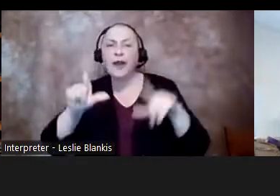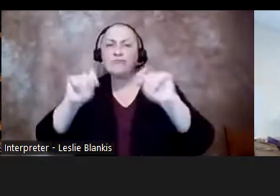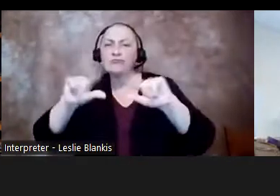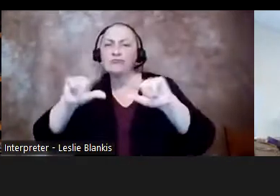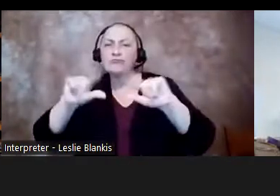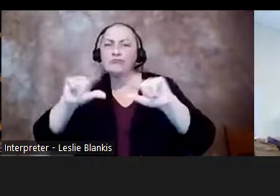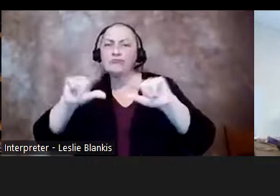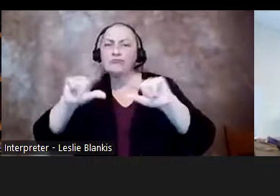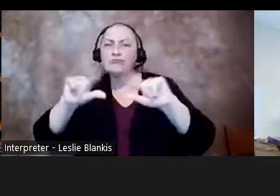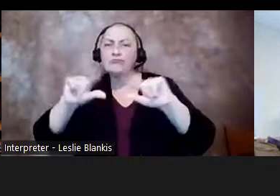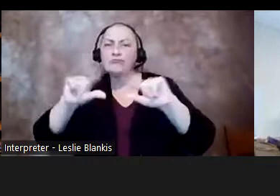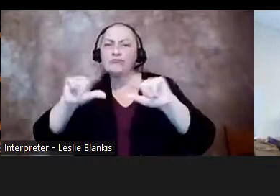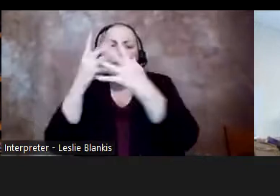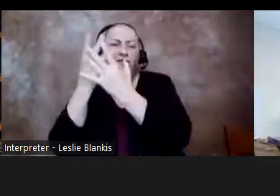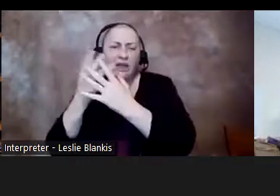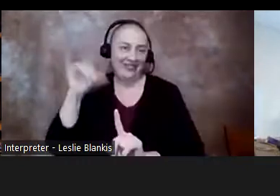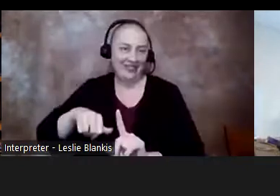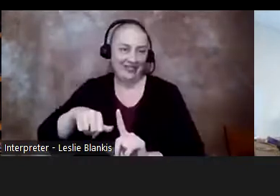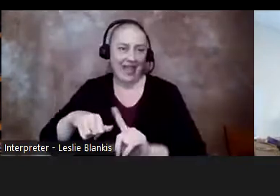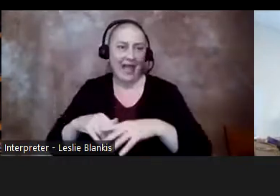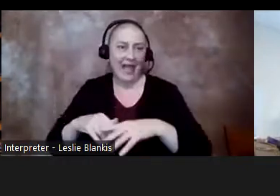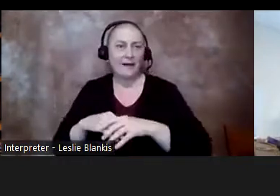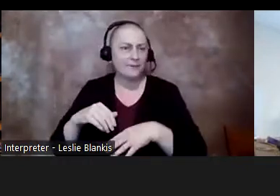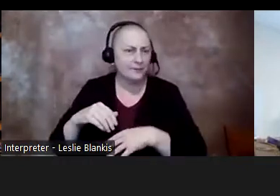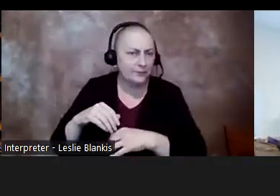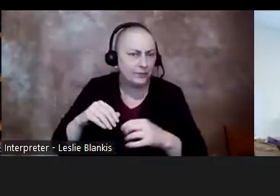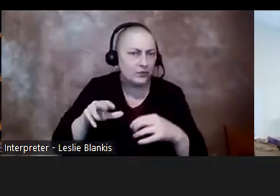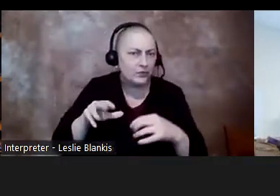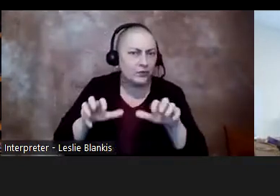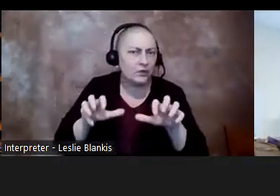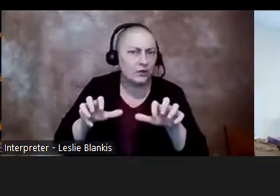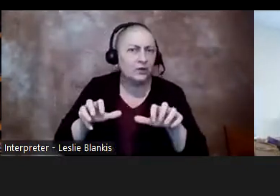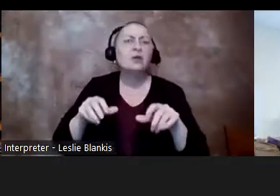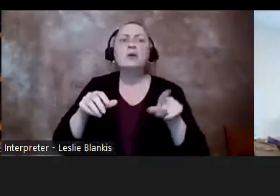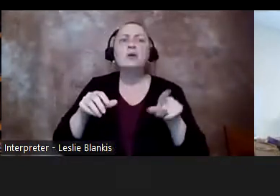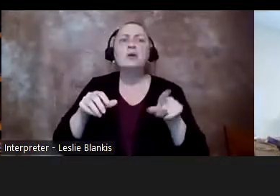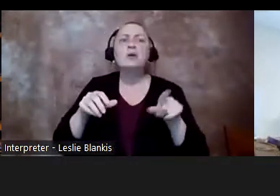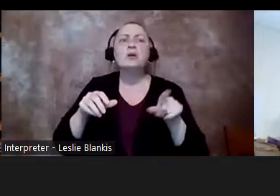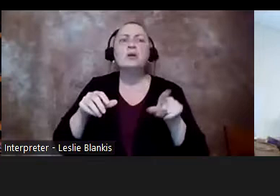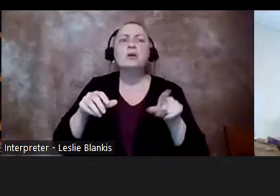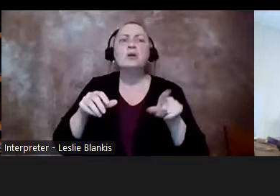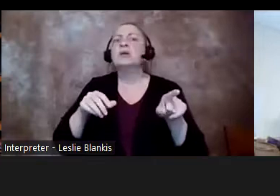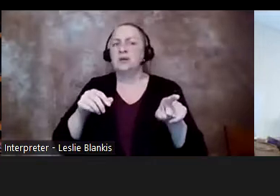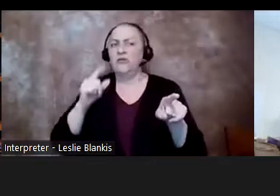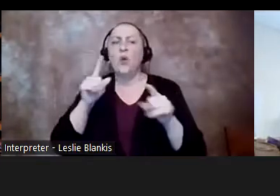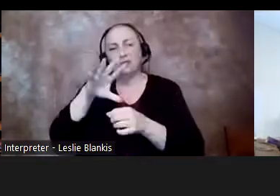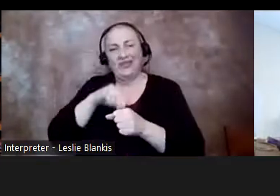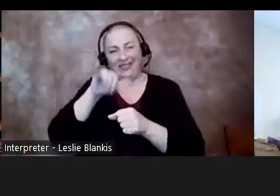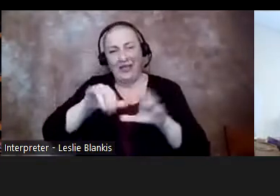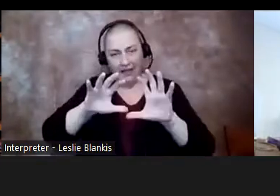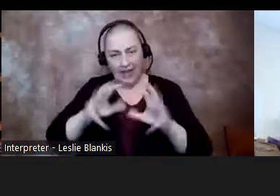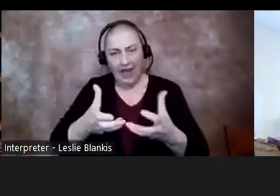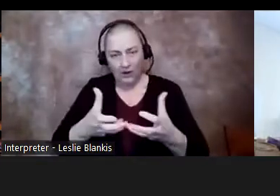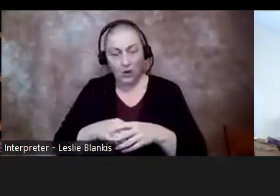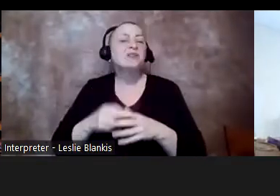it'll pull up only the relevant resources within that category. Again, it is